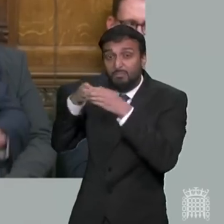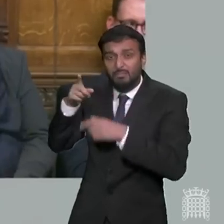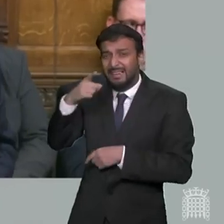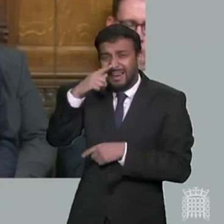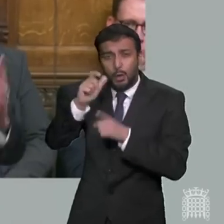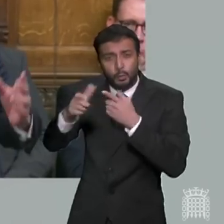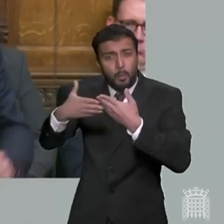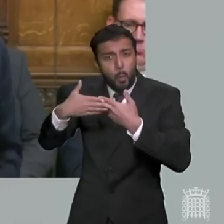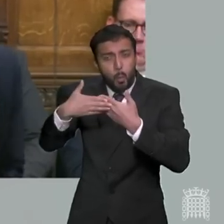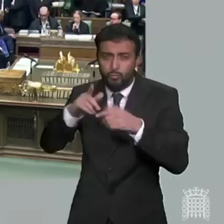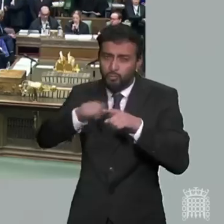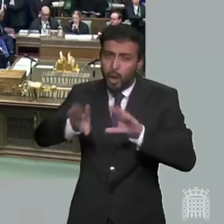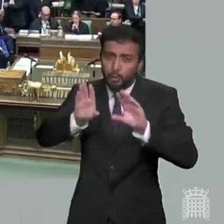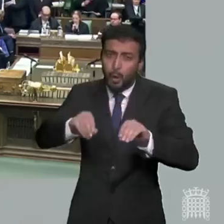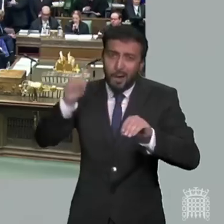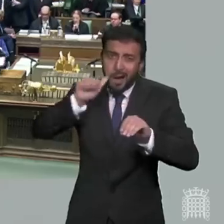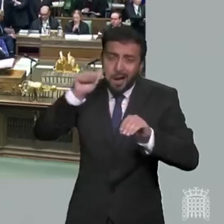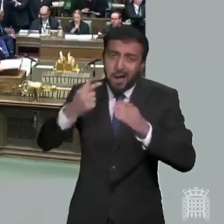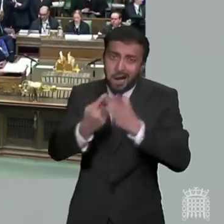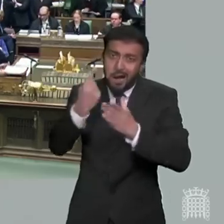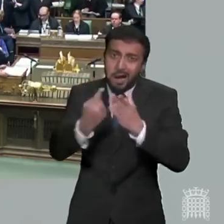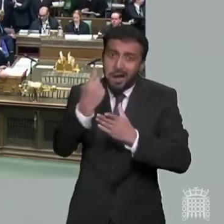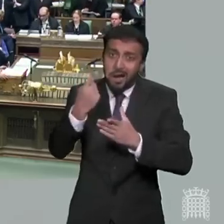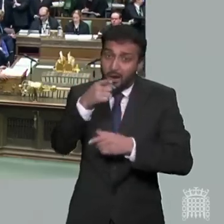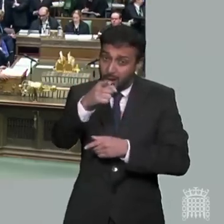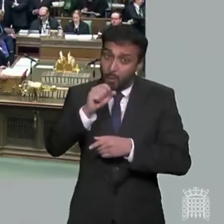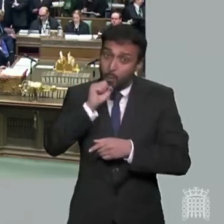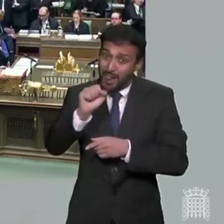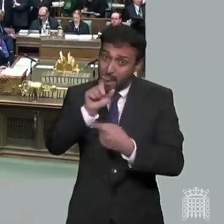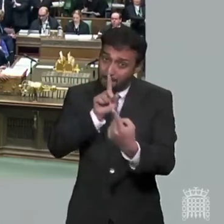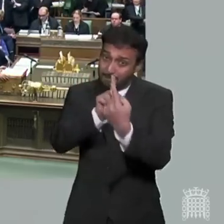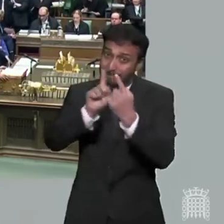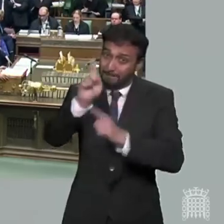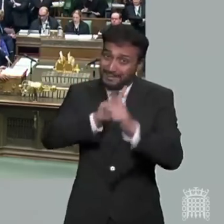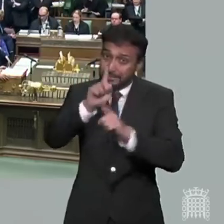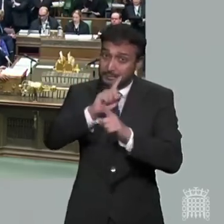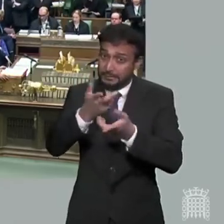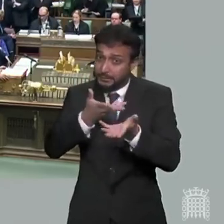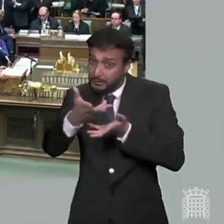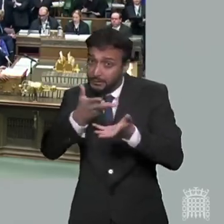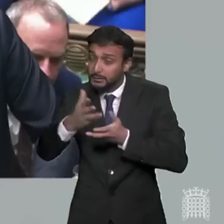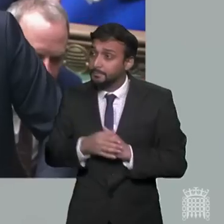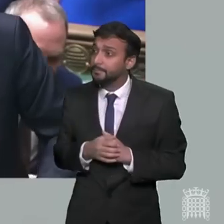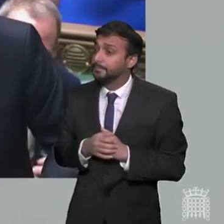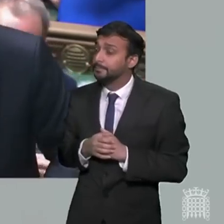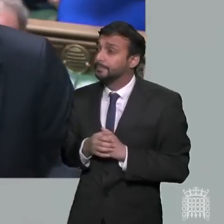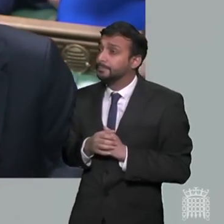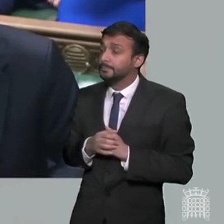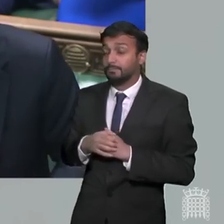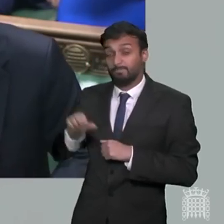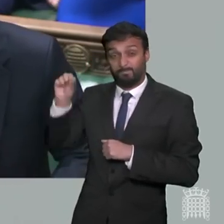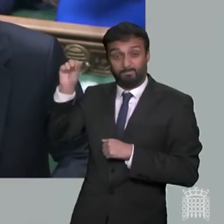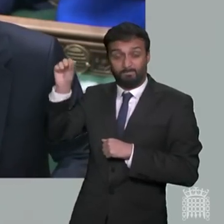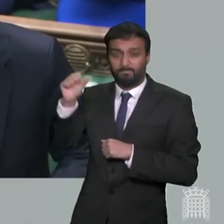will he meet with me to talk about this? Well, Mr Speaker, my honourable friend is right to highlight the hurt that scammers